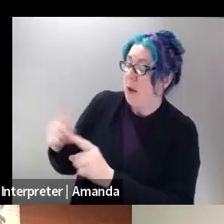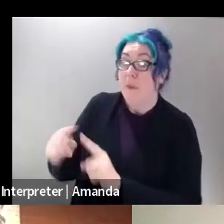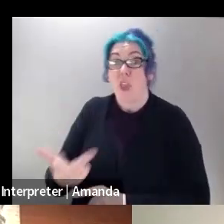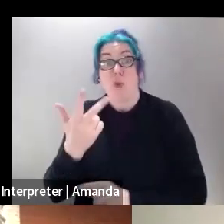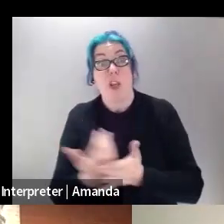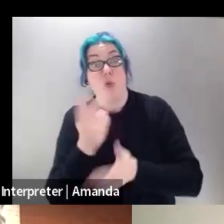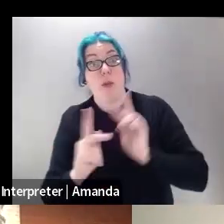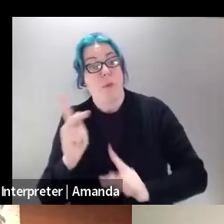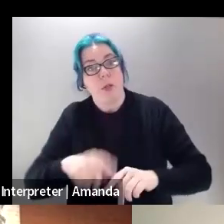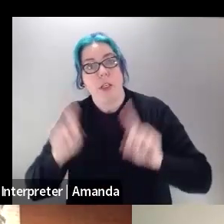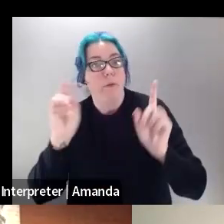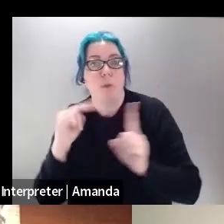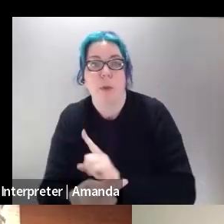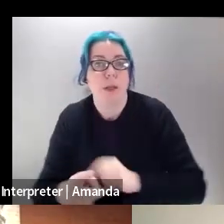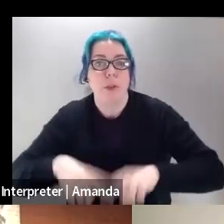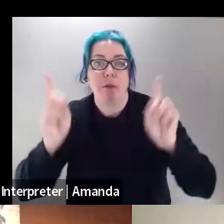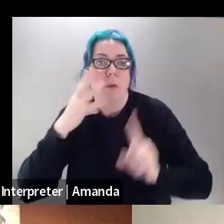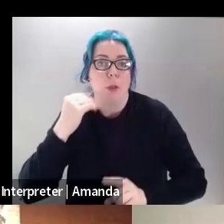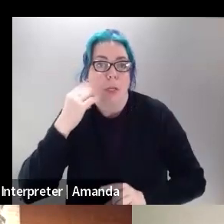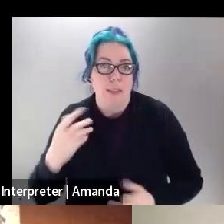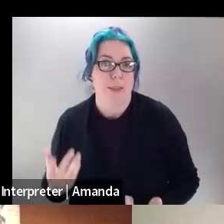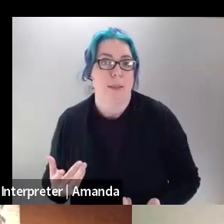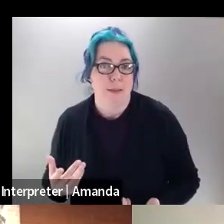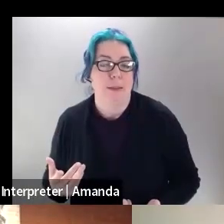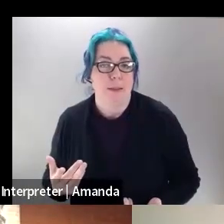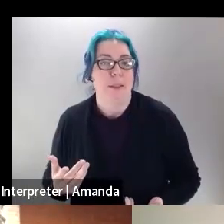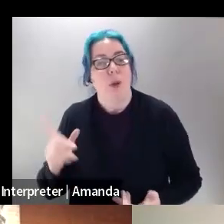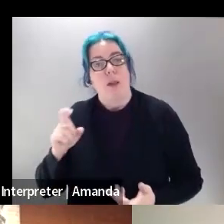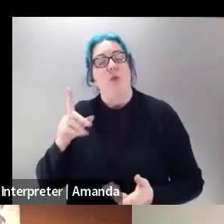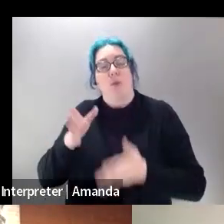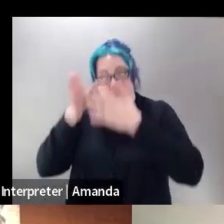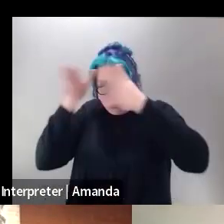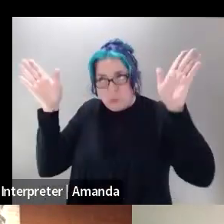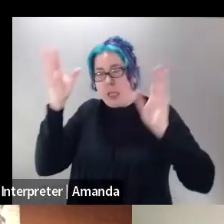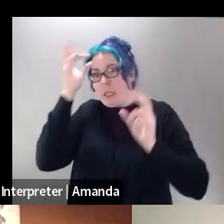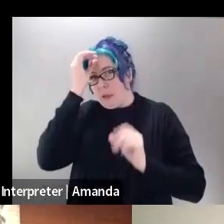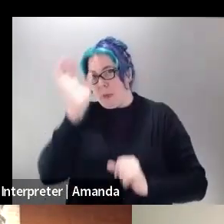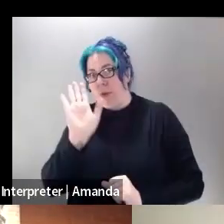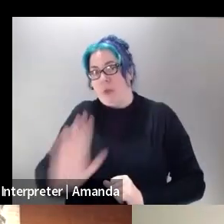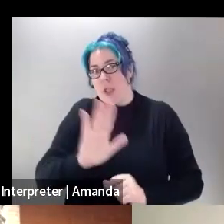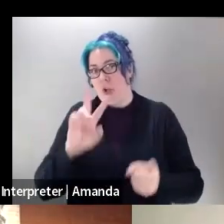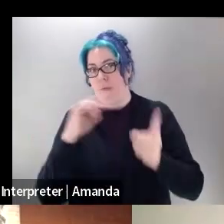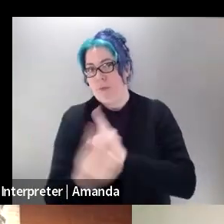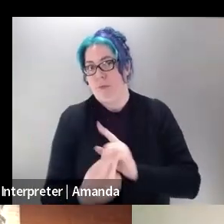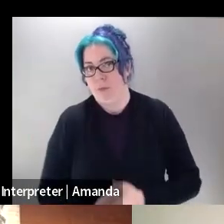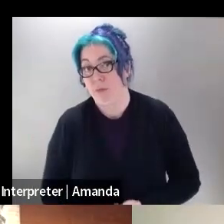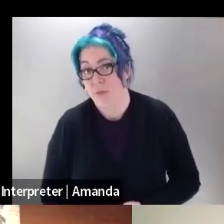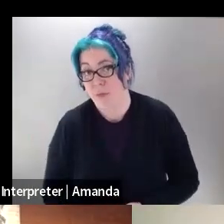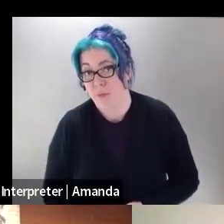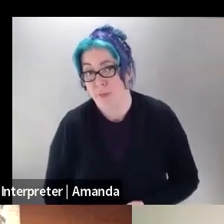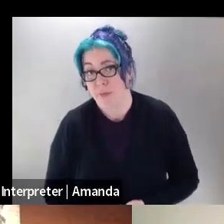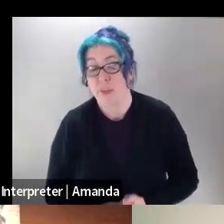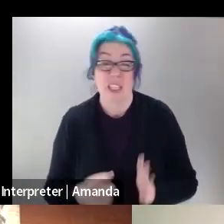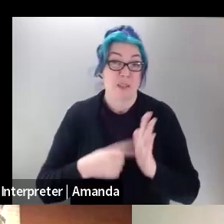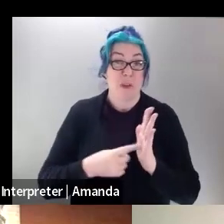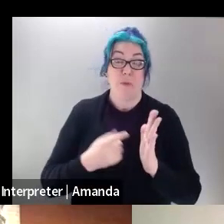Unless we're in a repertory company, we come from different experiences. And what looks and sounds one way to one person